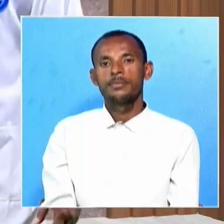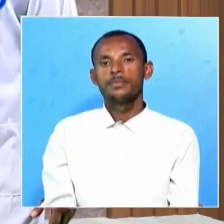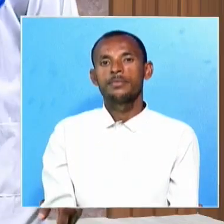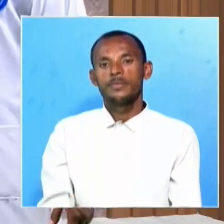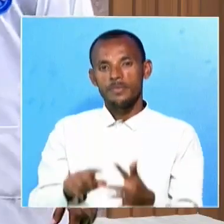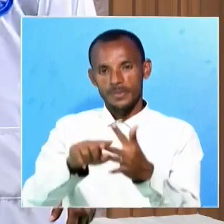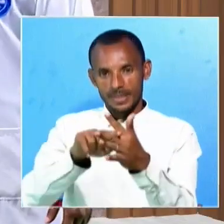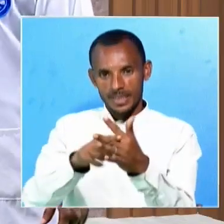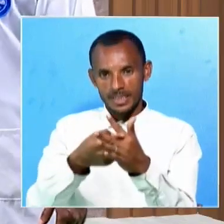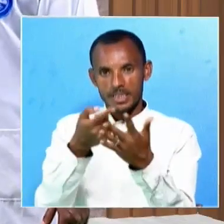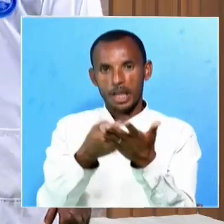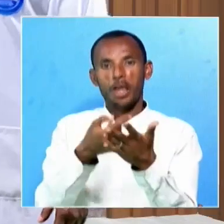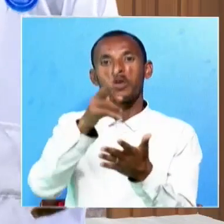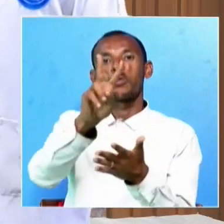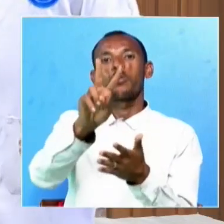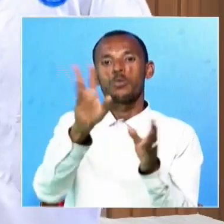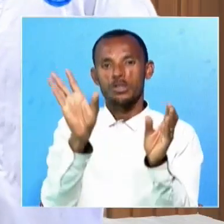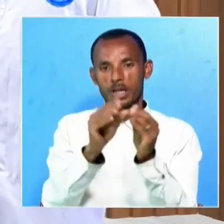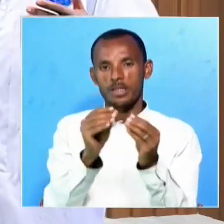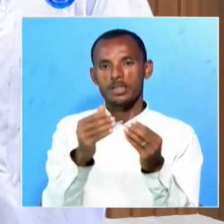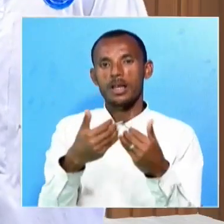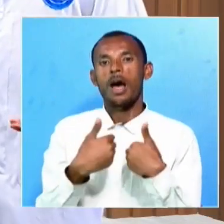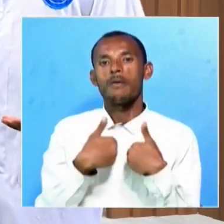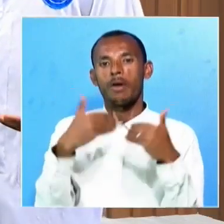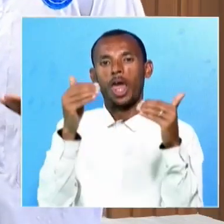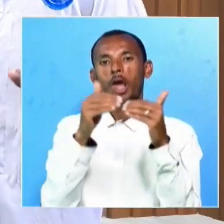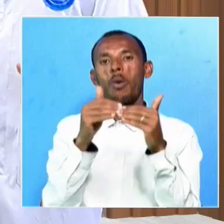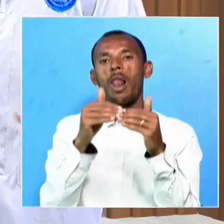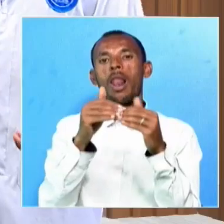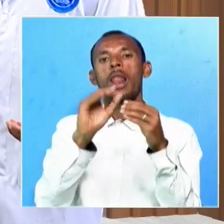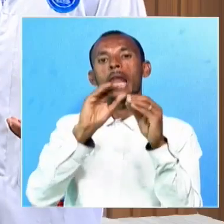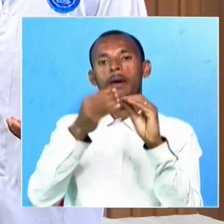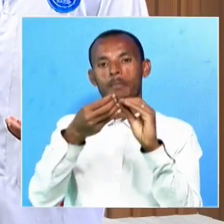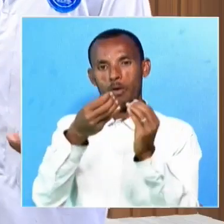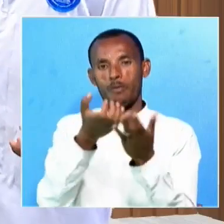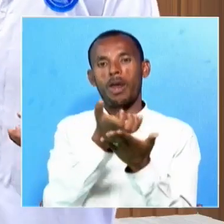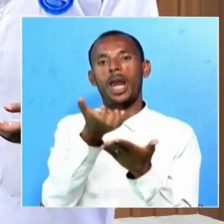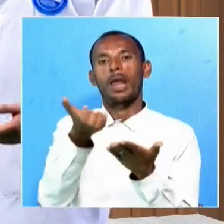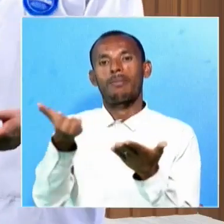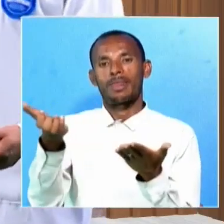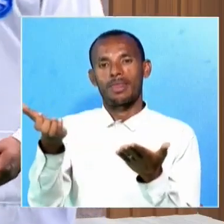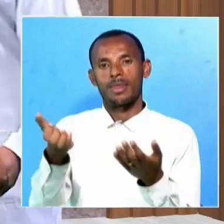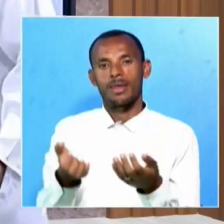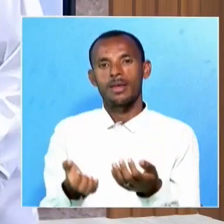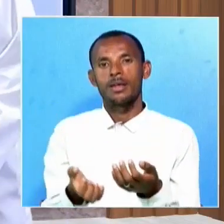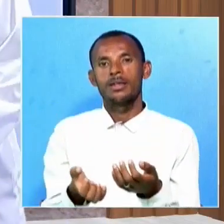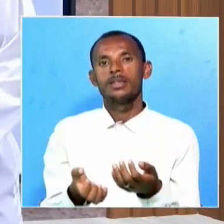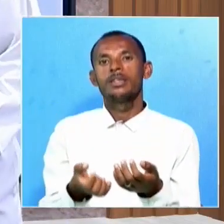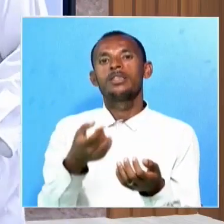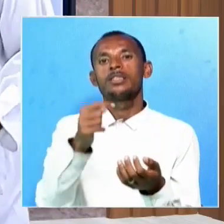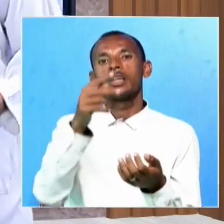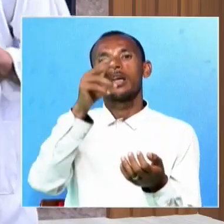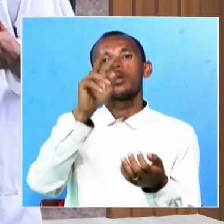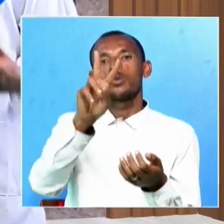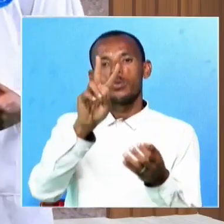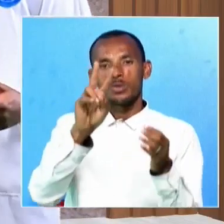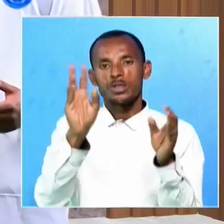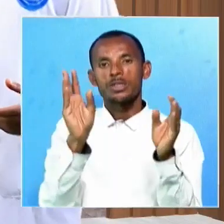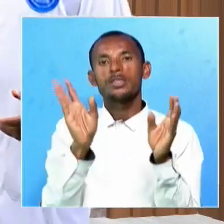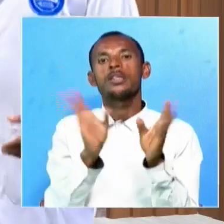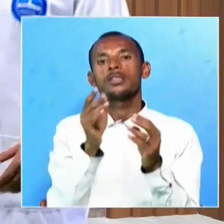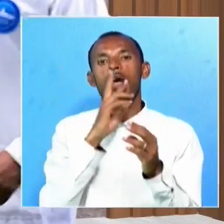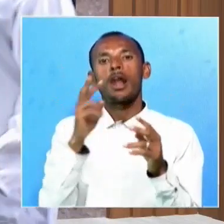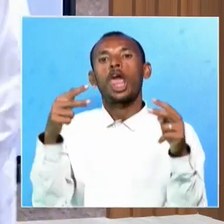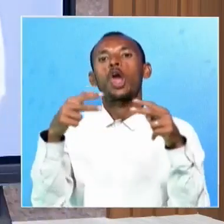Since these two sets have equal number of elements, the two sets are said to be